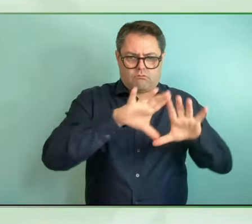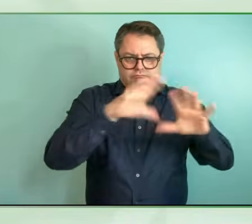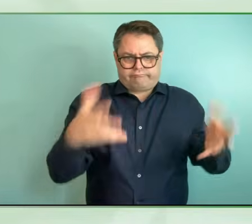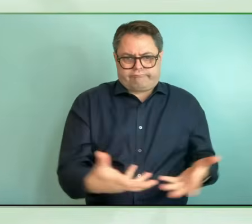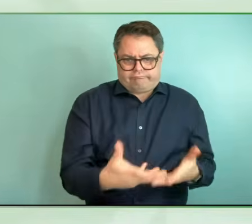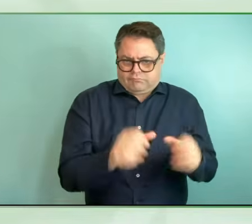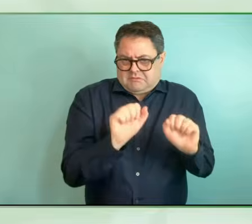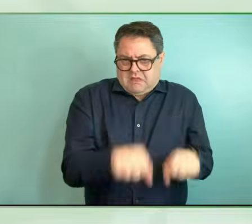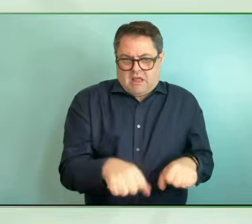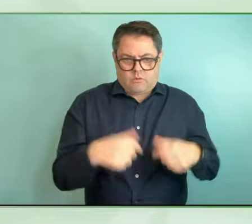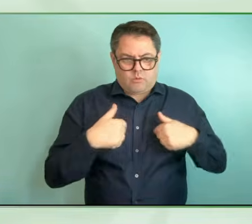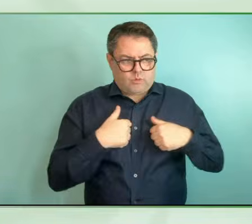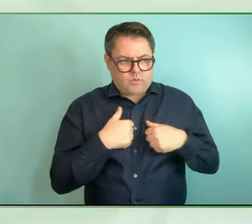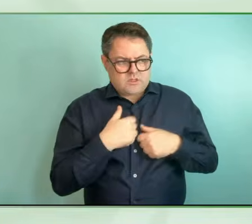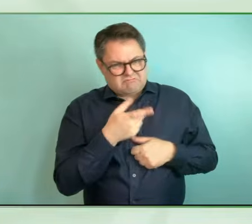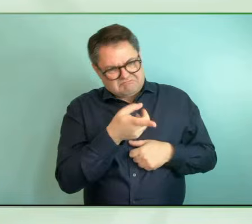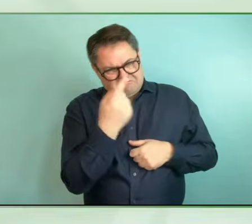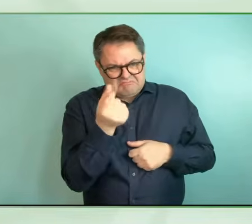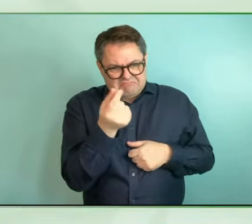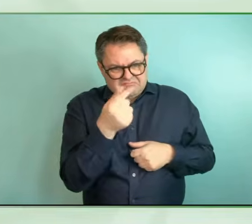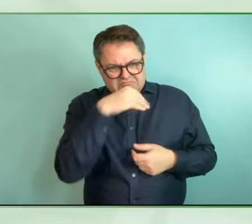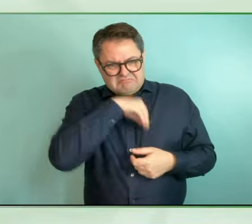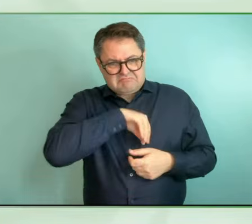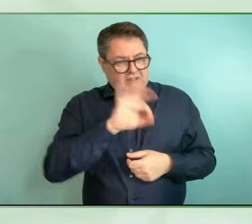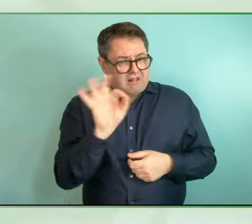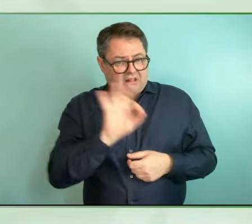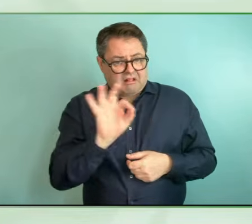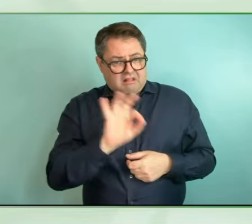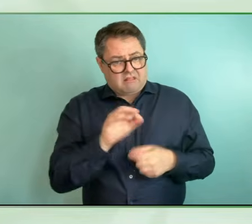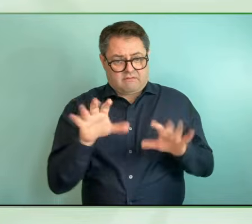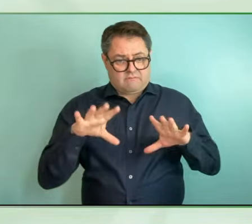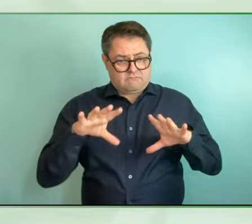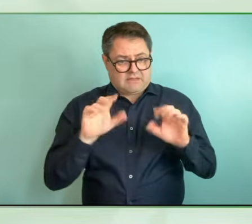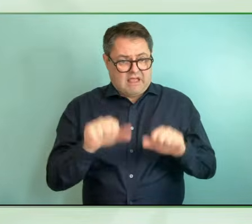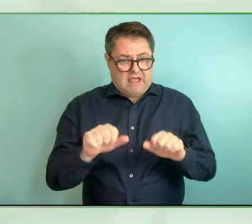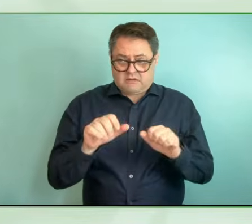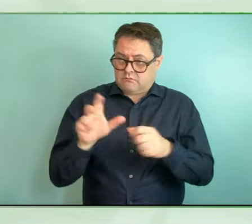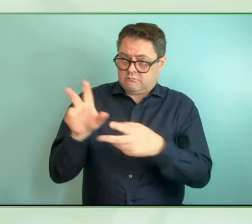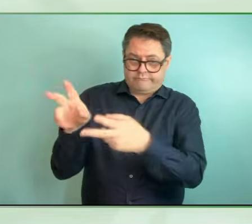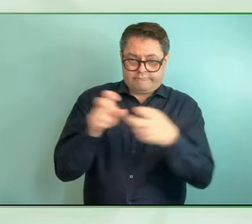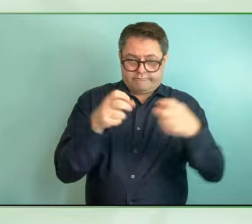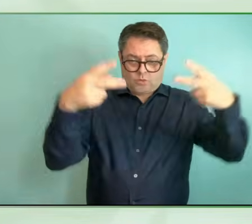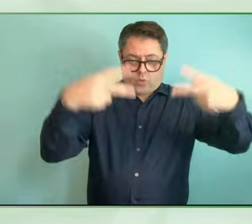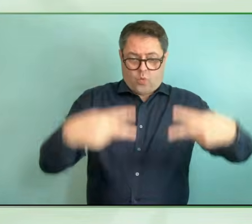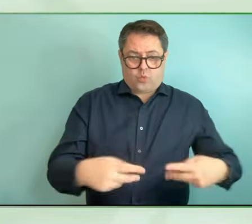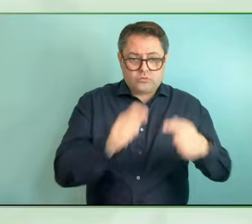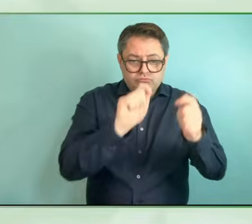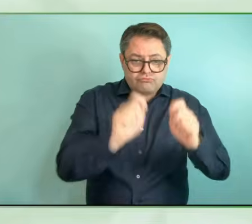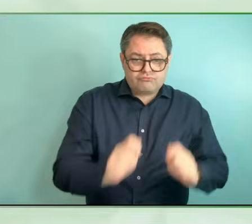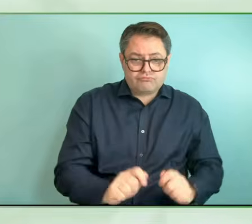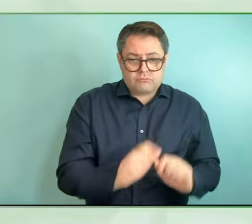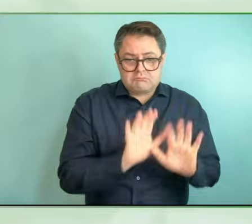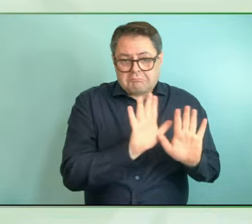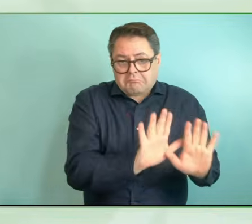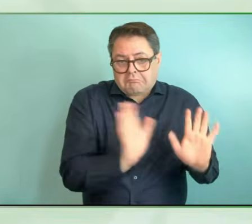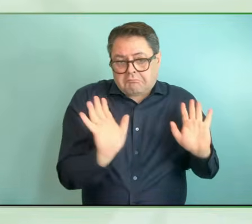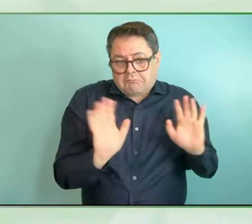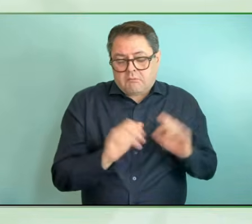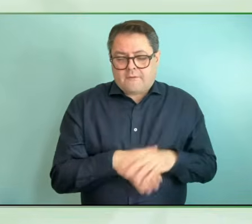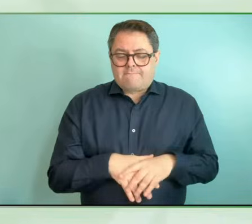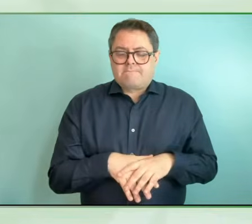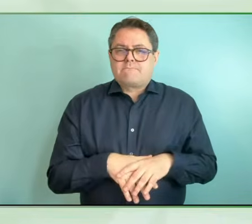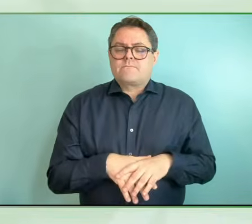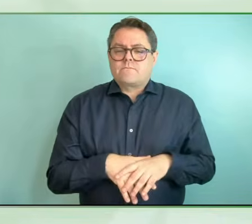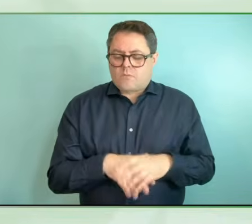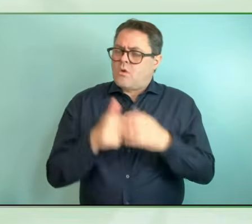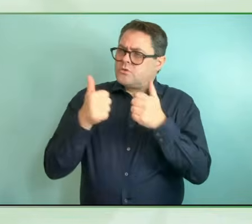use, basically. All right, and how do you promote it? How do people find it? Well, this is one of the ways